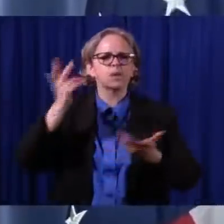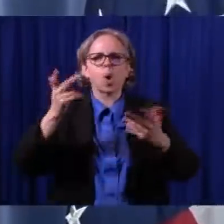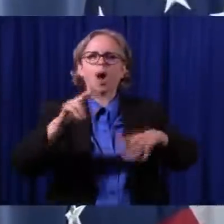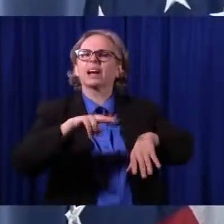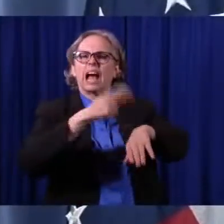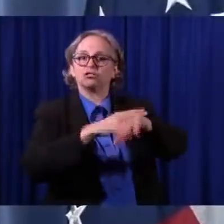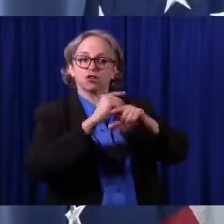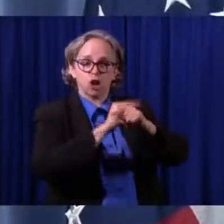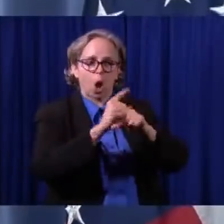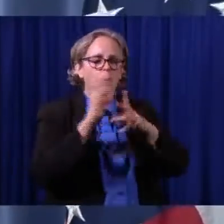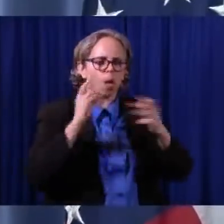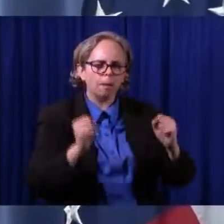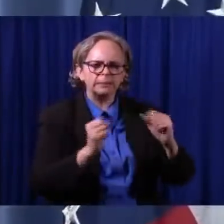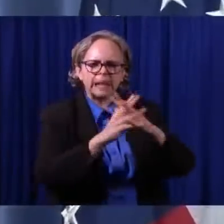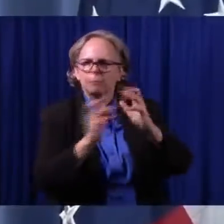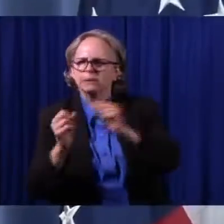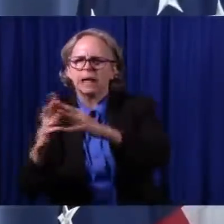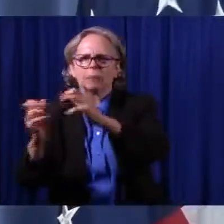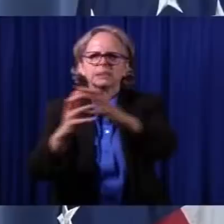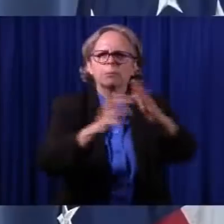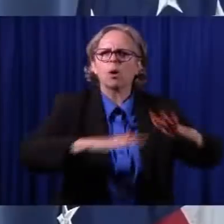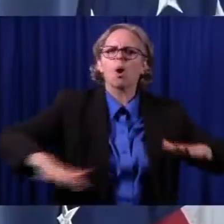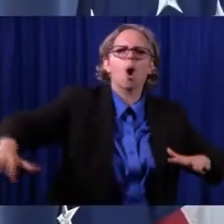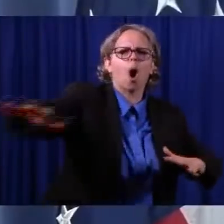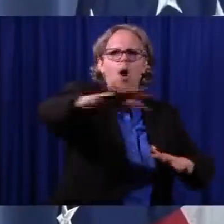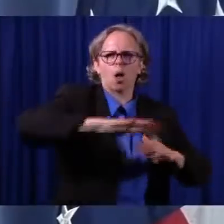state, and this will begin tomorrow.